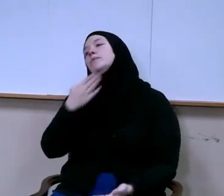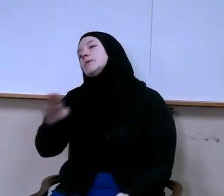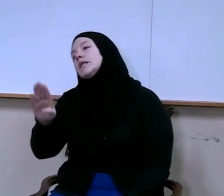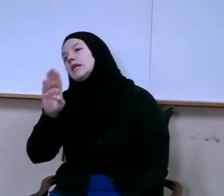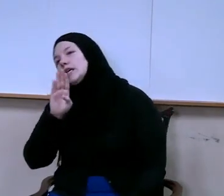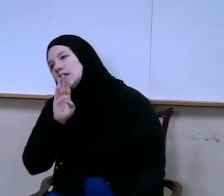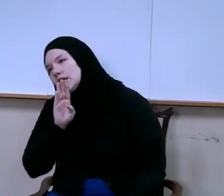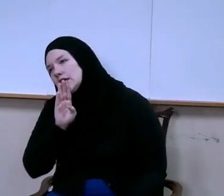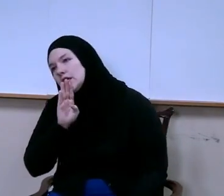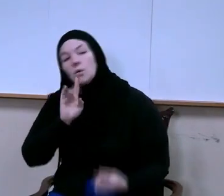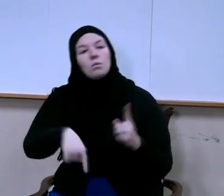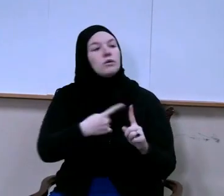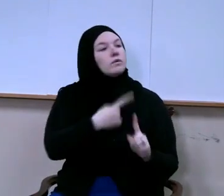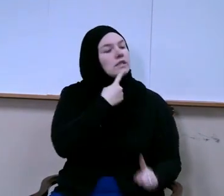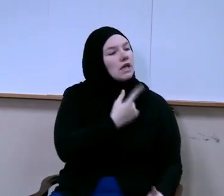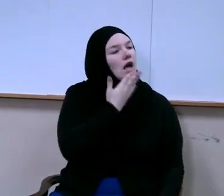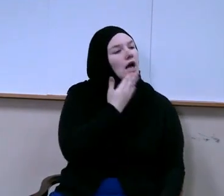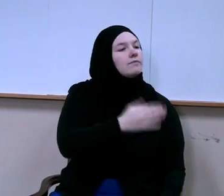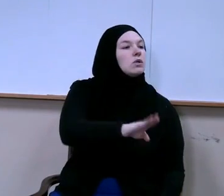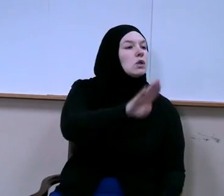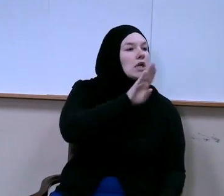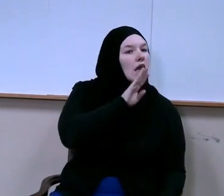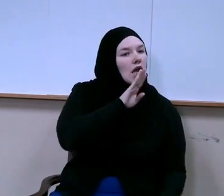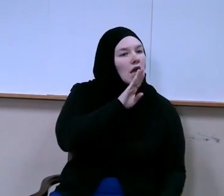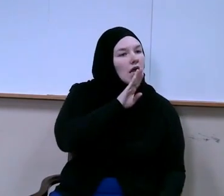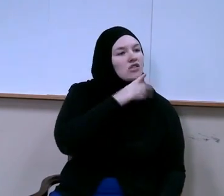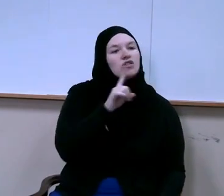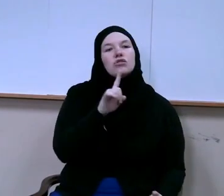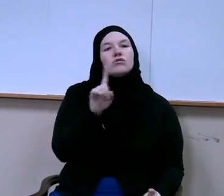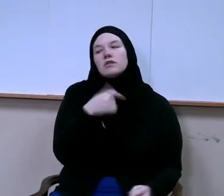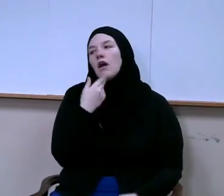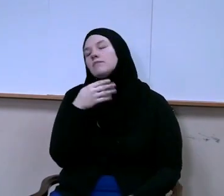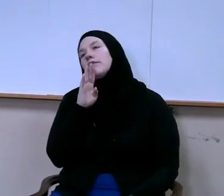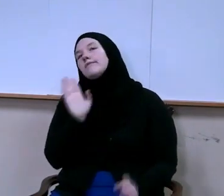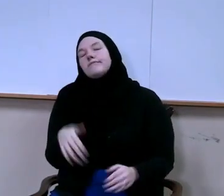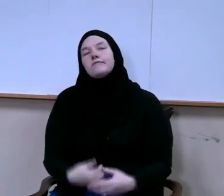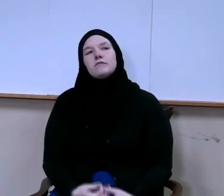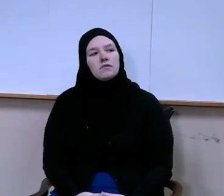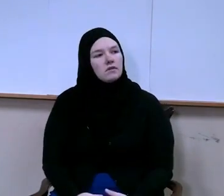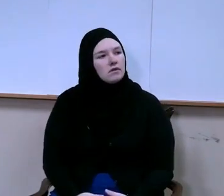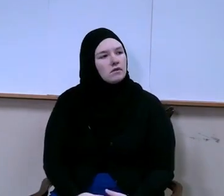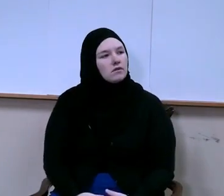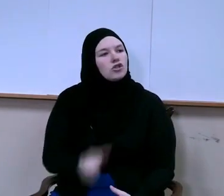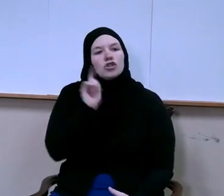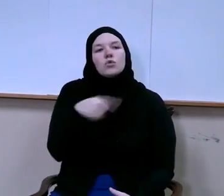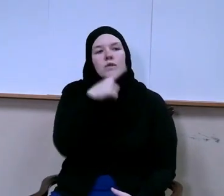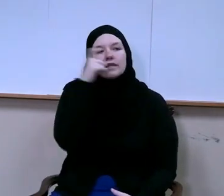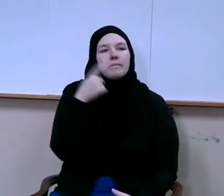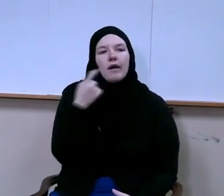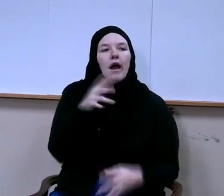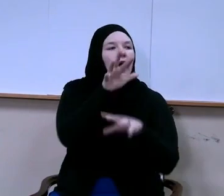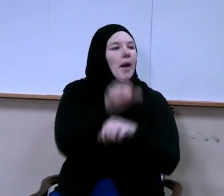Alhamdulillah. And when you say Alhamdulillah, you better mean it. Not just make it a lip